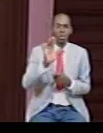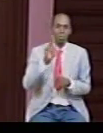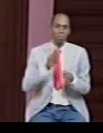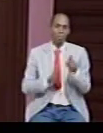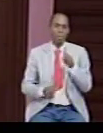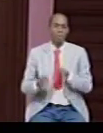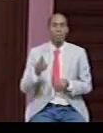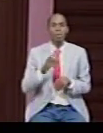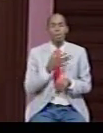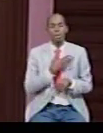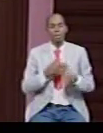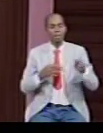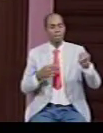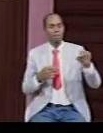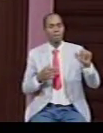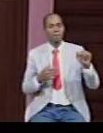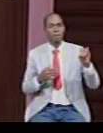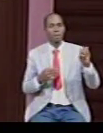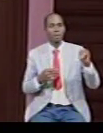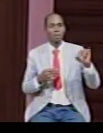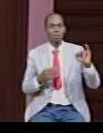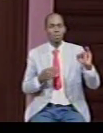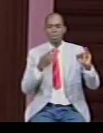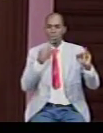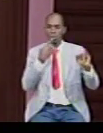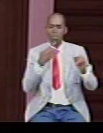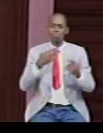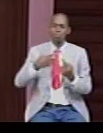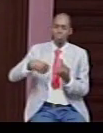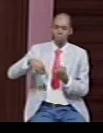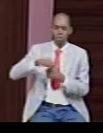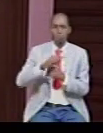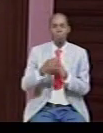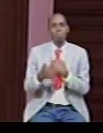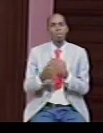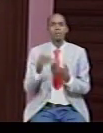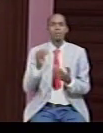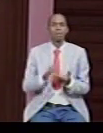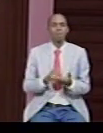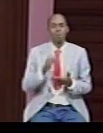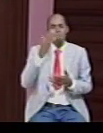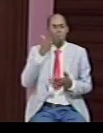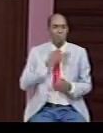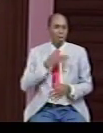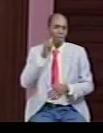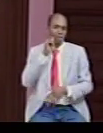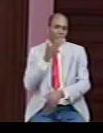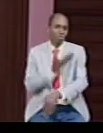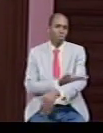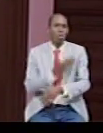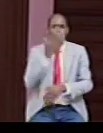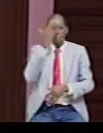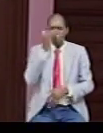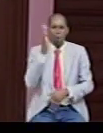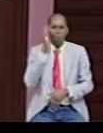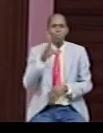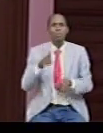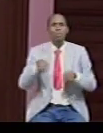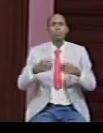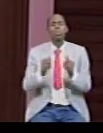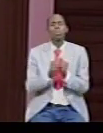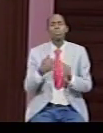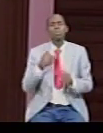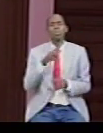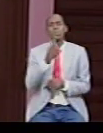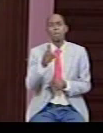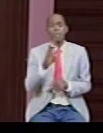And Naomi said, turn again, my daughters. Why will you go with me? Are there yet